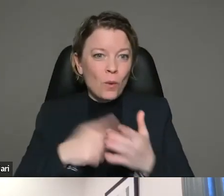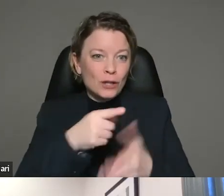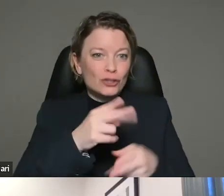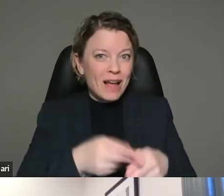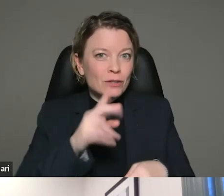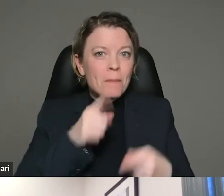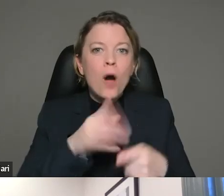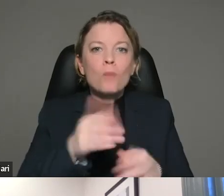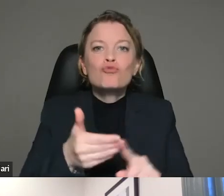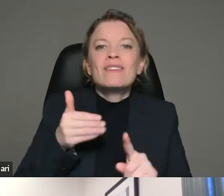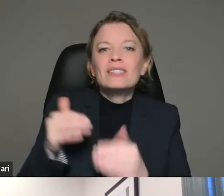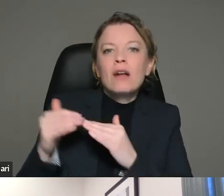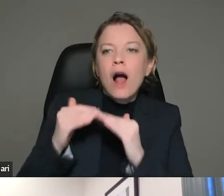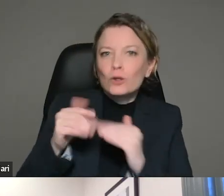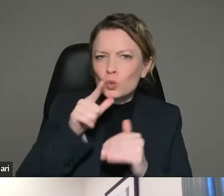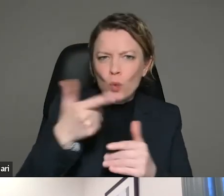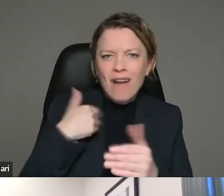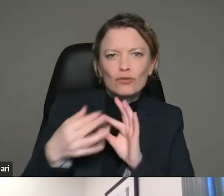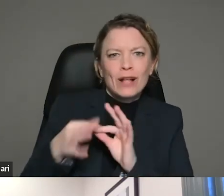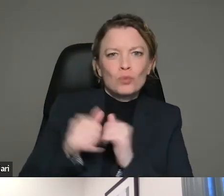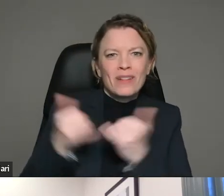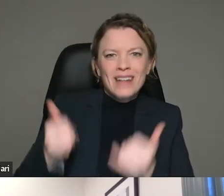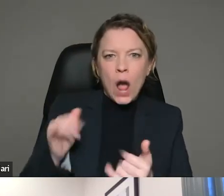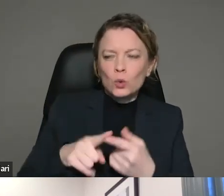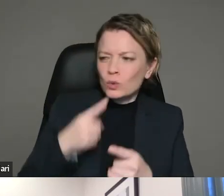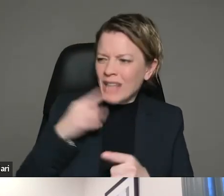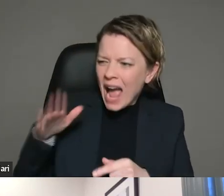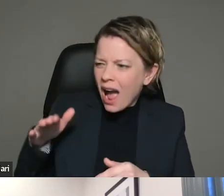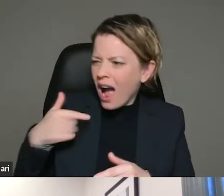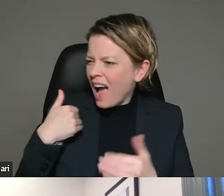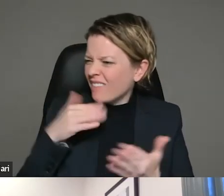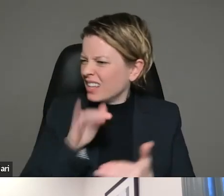you've developed relationship to say, hey, I'm facing this problem. How